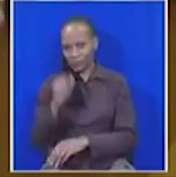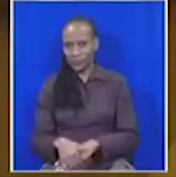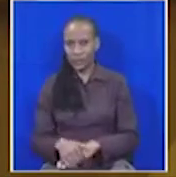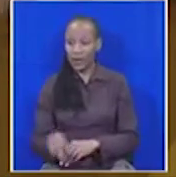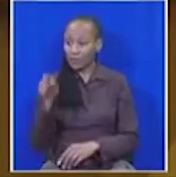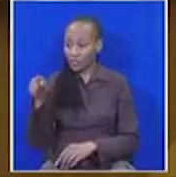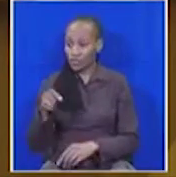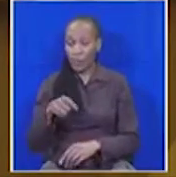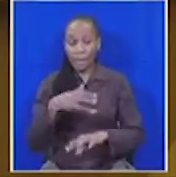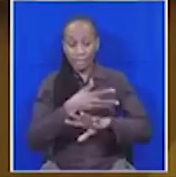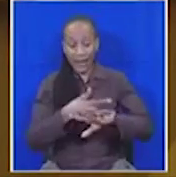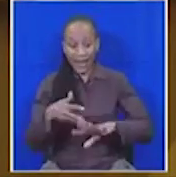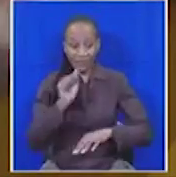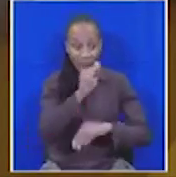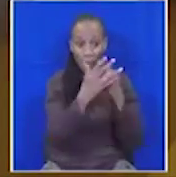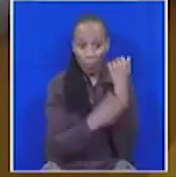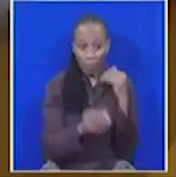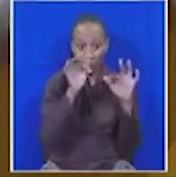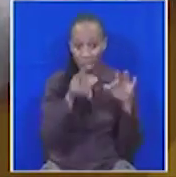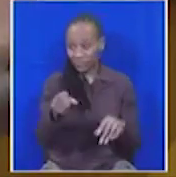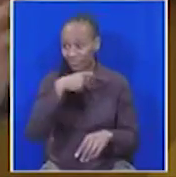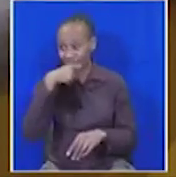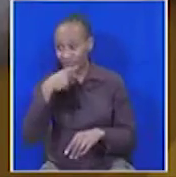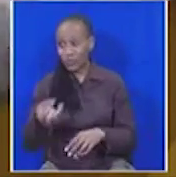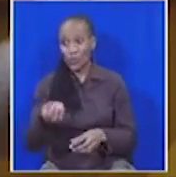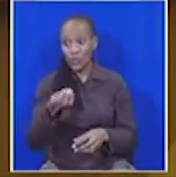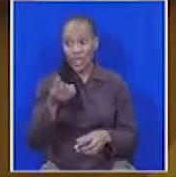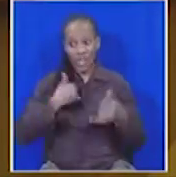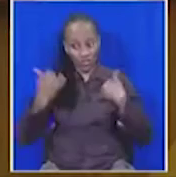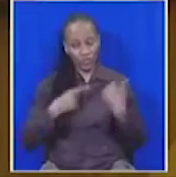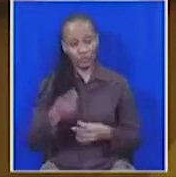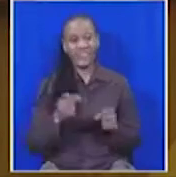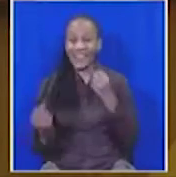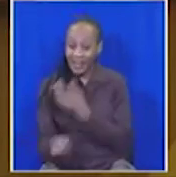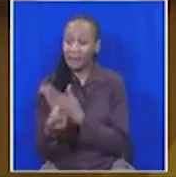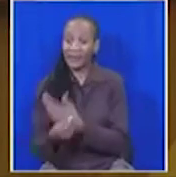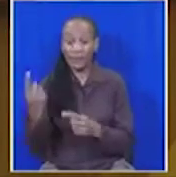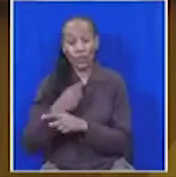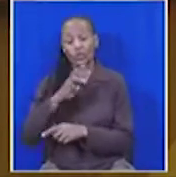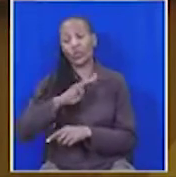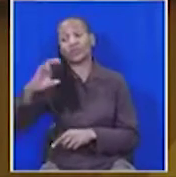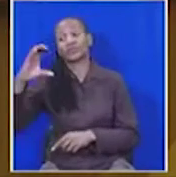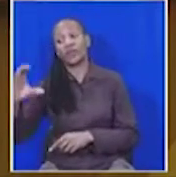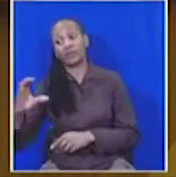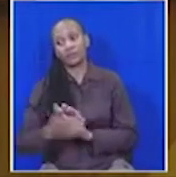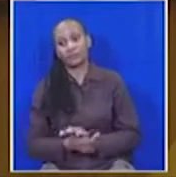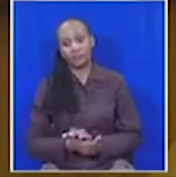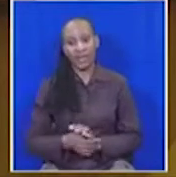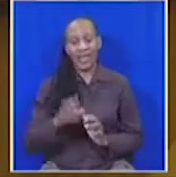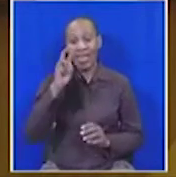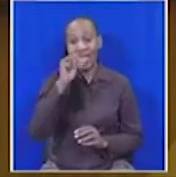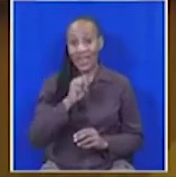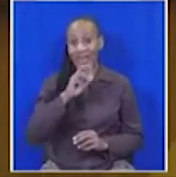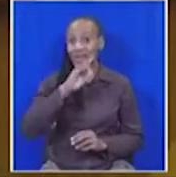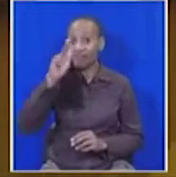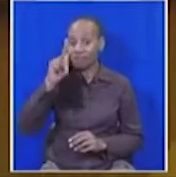the blood of the poorest of the poor. It is quite evident in the Western Cape in any way. The National Freedom Party will reject